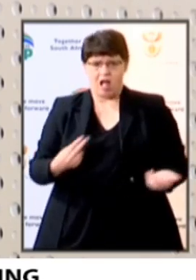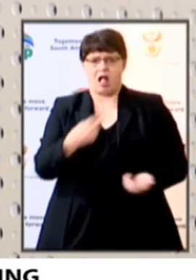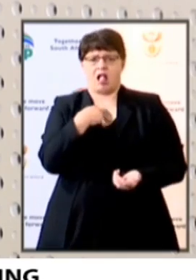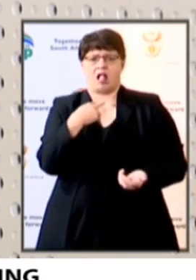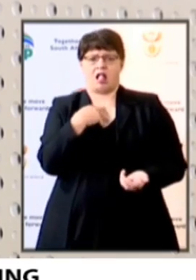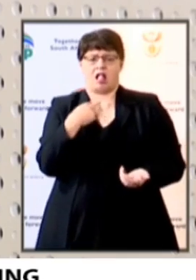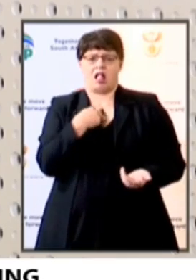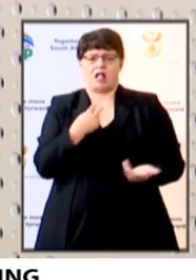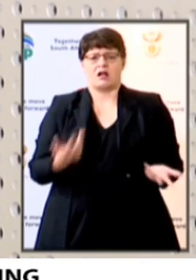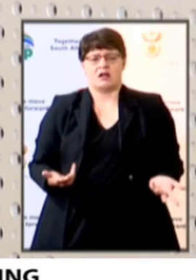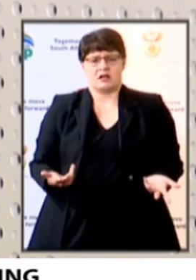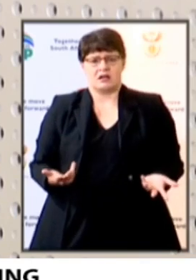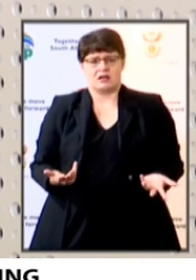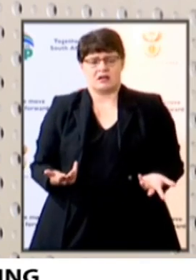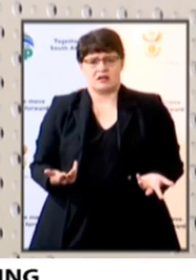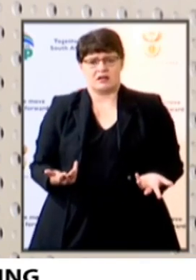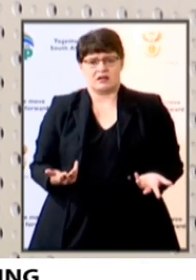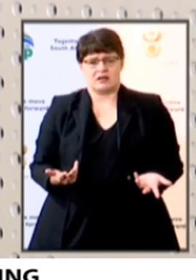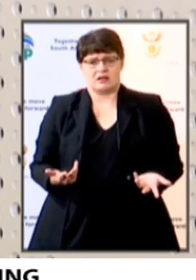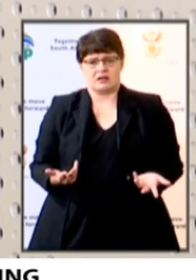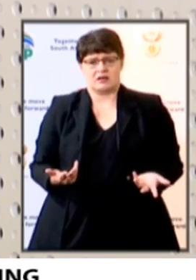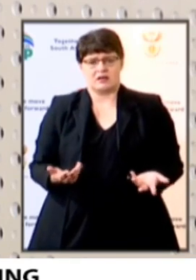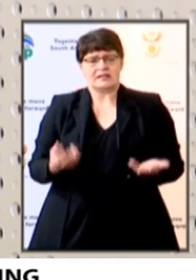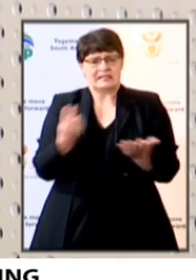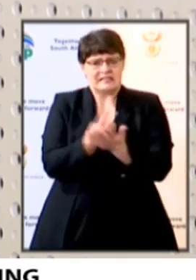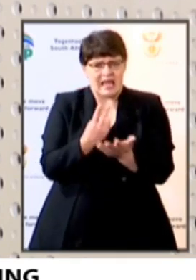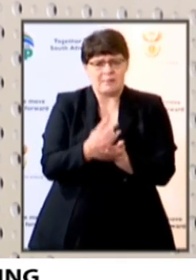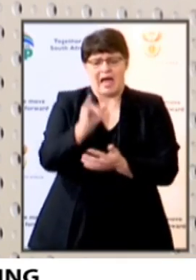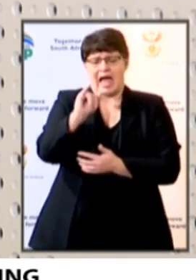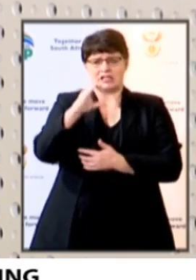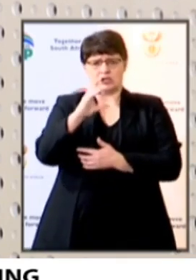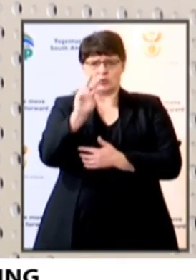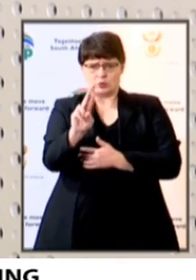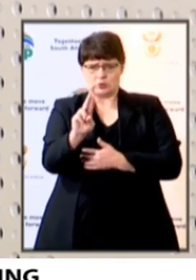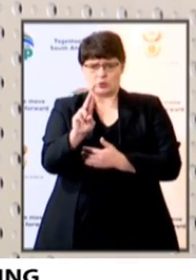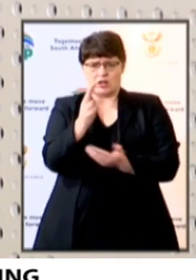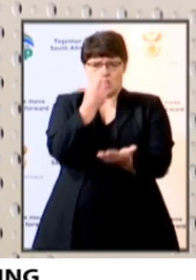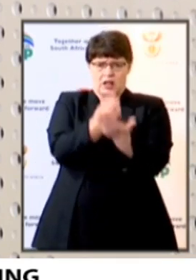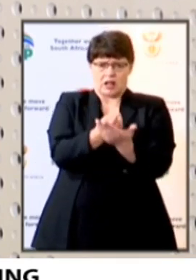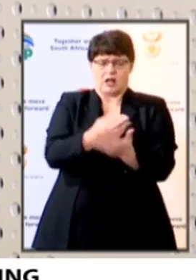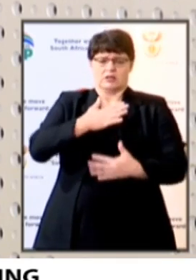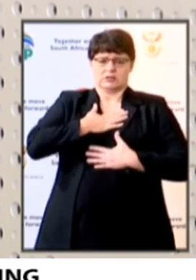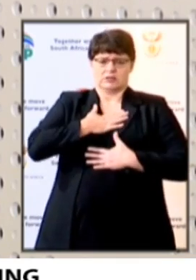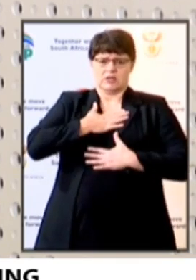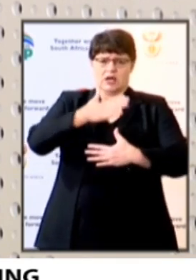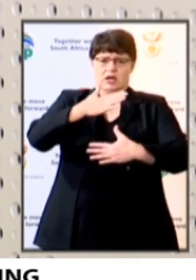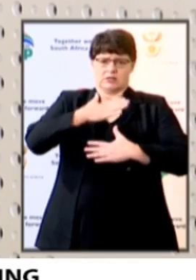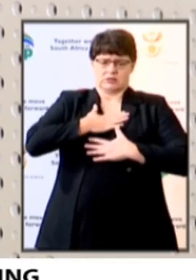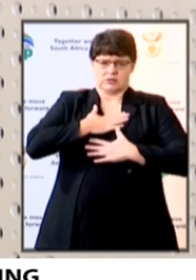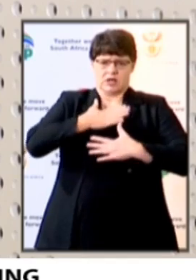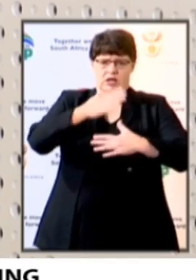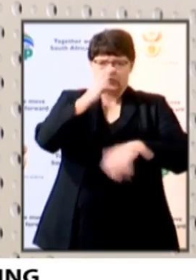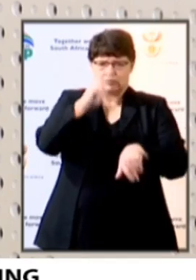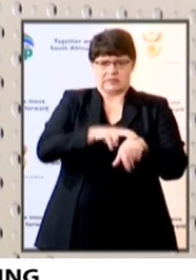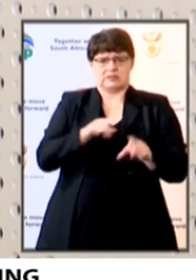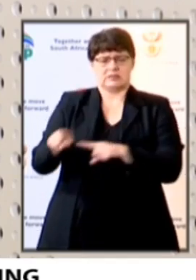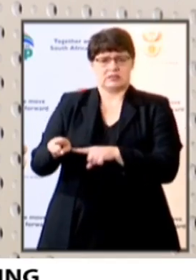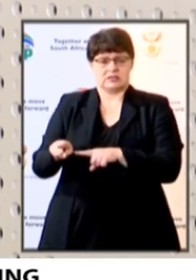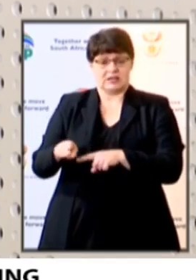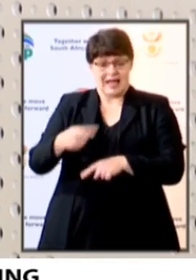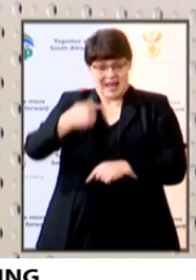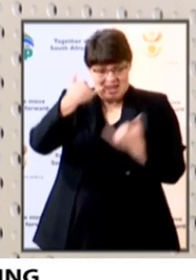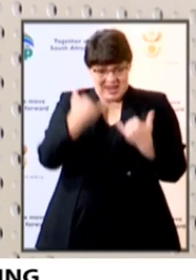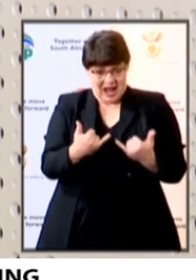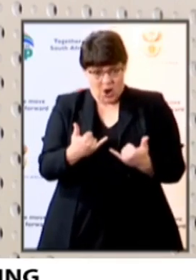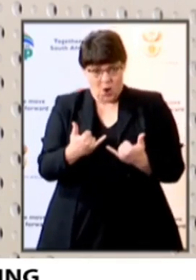need hospitals and ICU beds at the same time. And if that happens, our health service